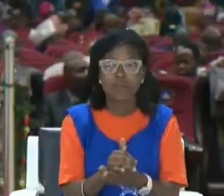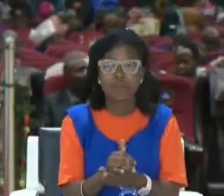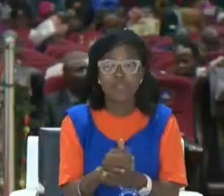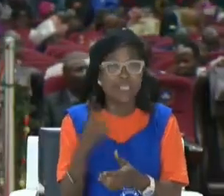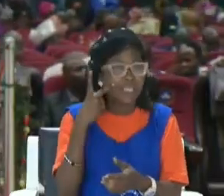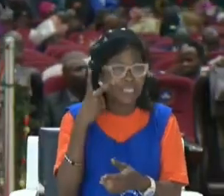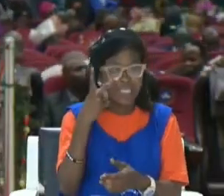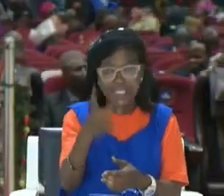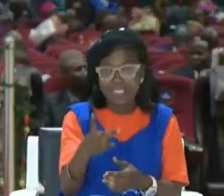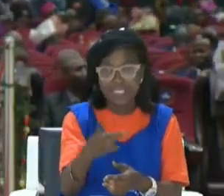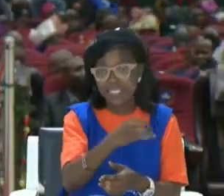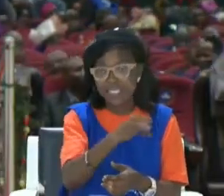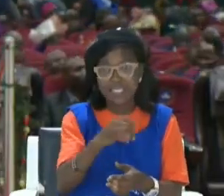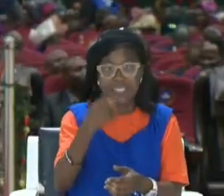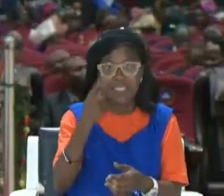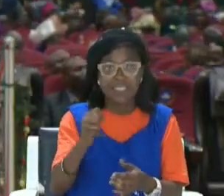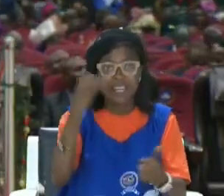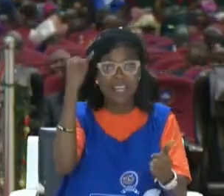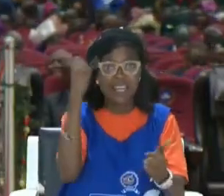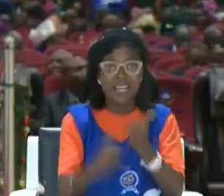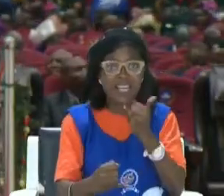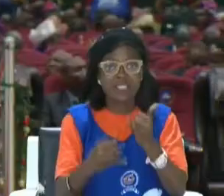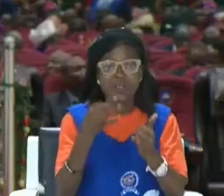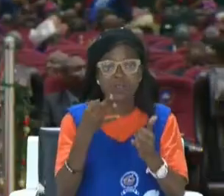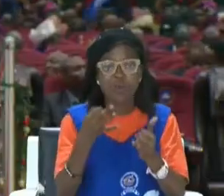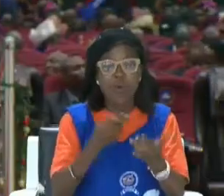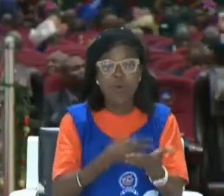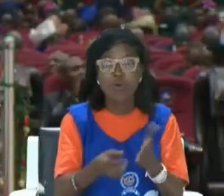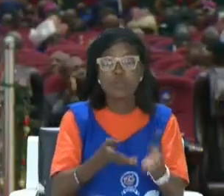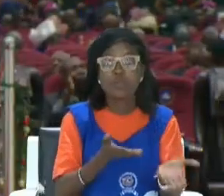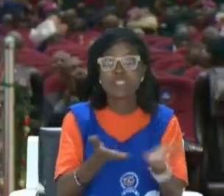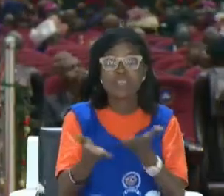seeing the last Holy Ghost service of the year.